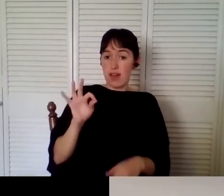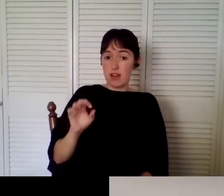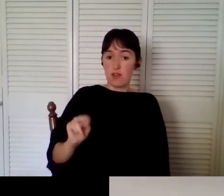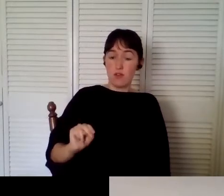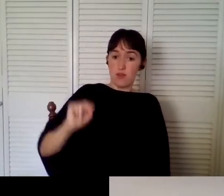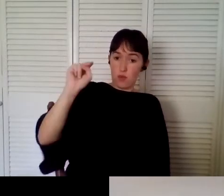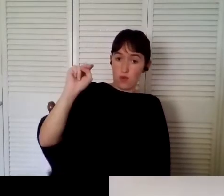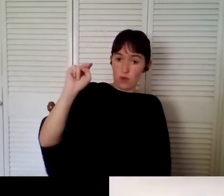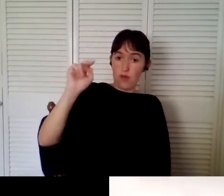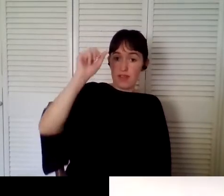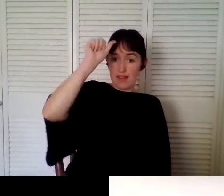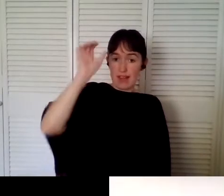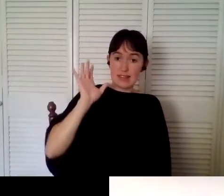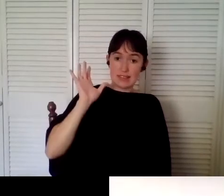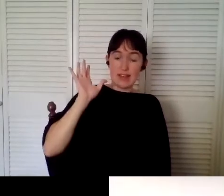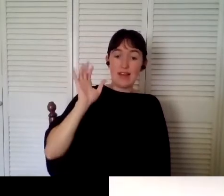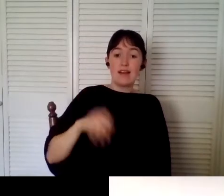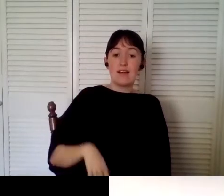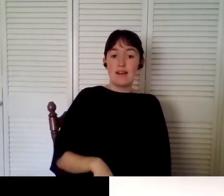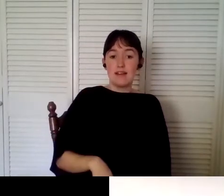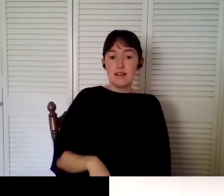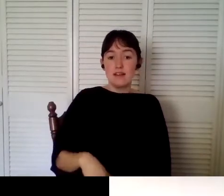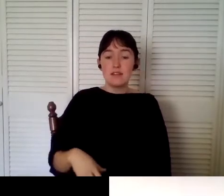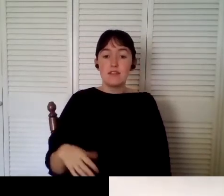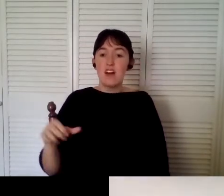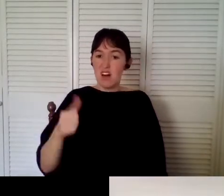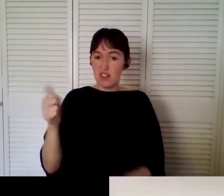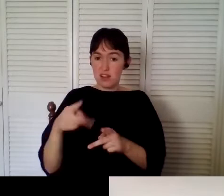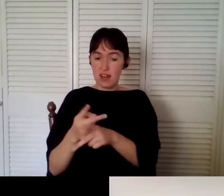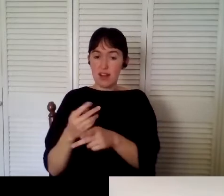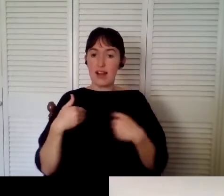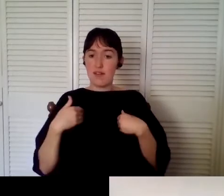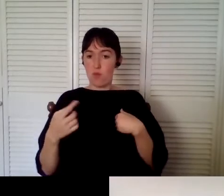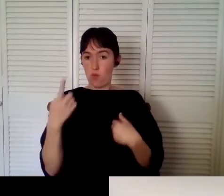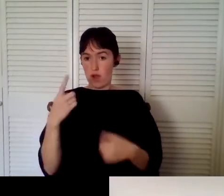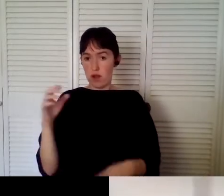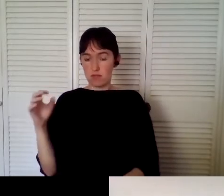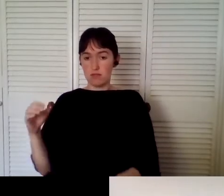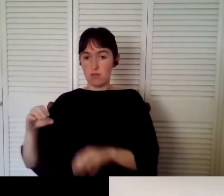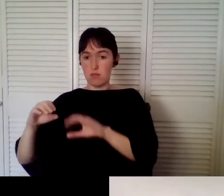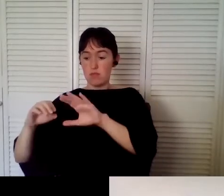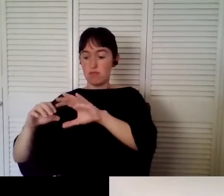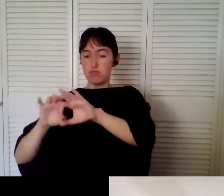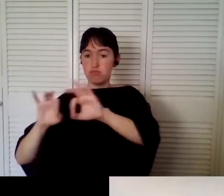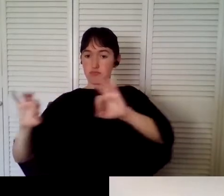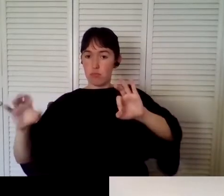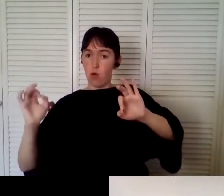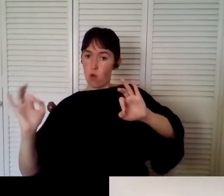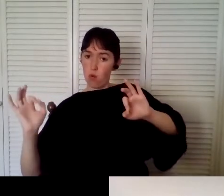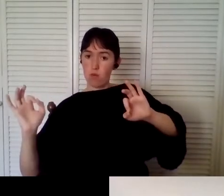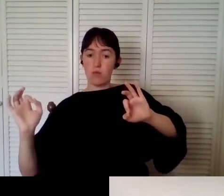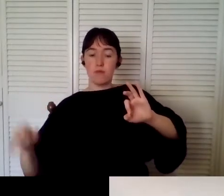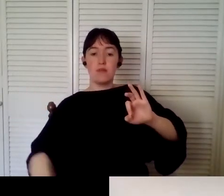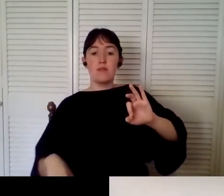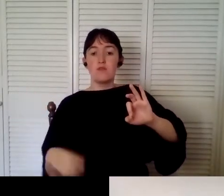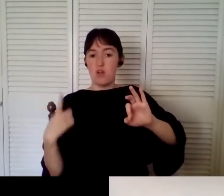atlatls generally have 1 finger hole, not 2 finger holes, but otherwise are similar and are still a lever used to flick a